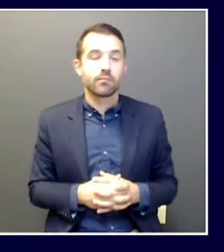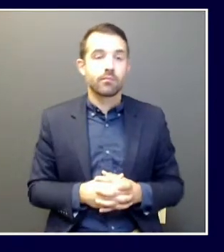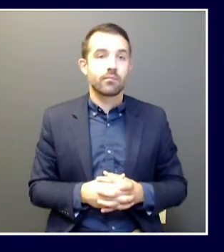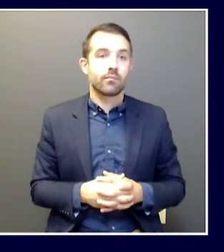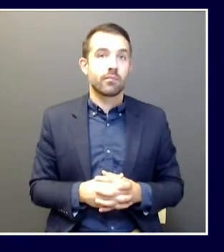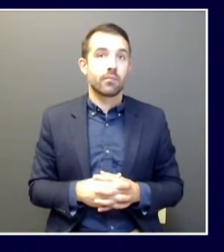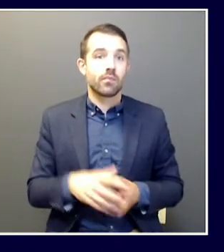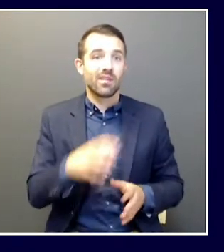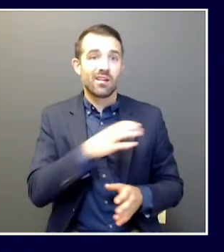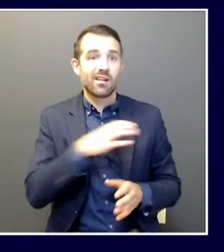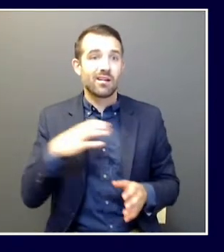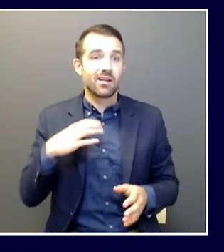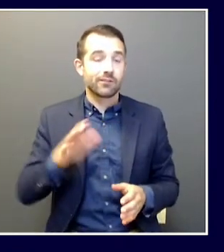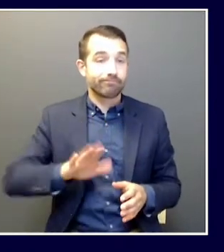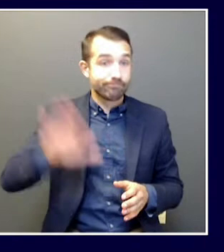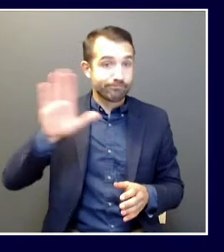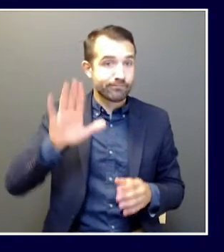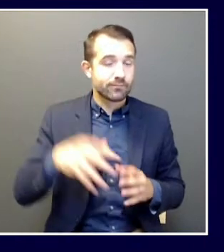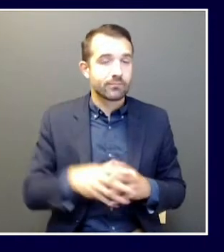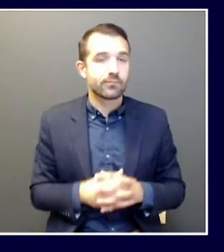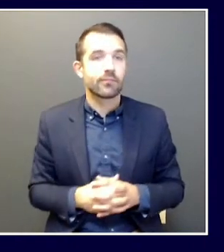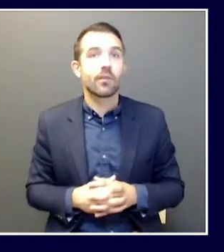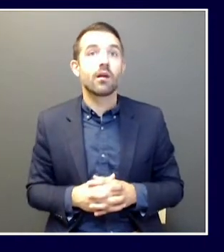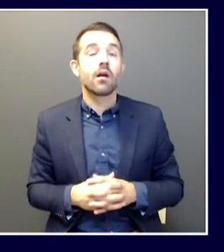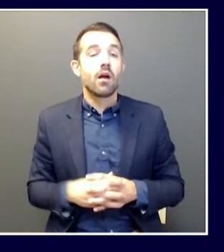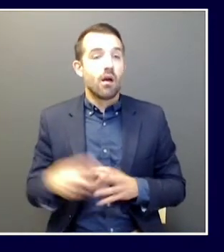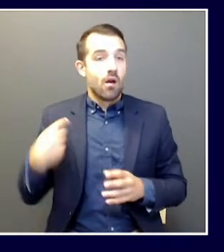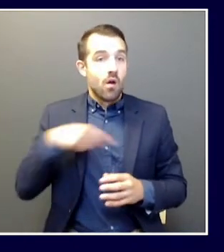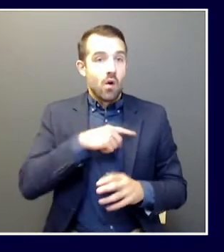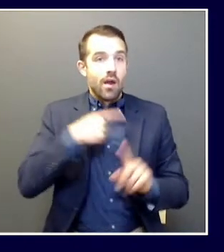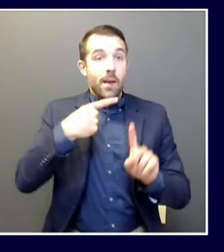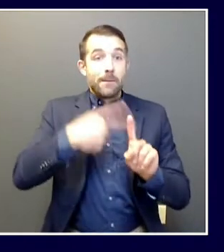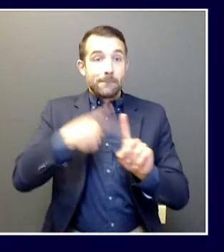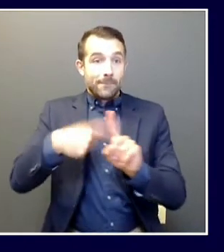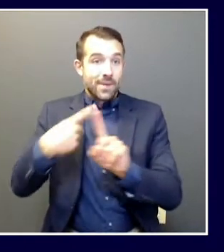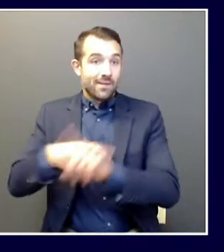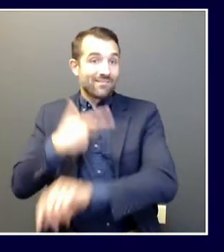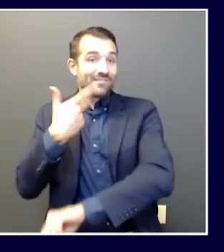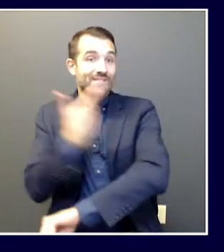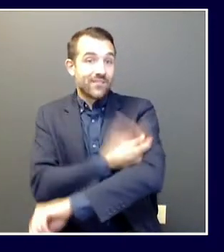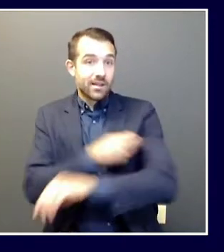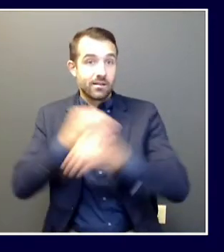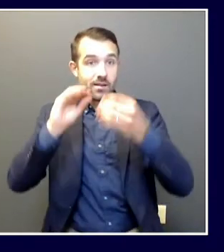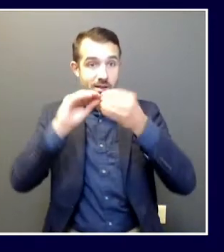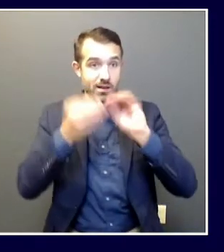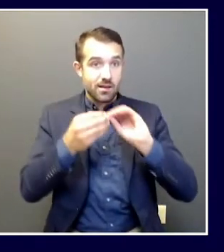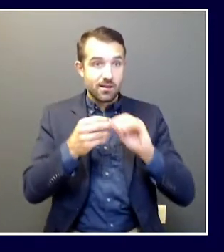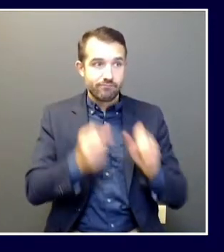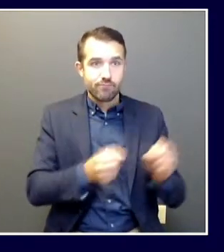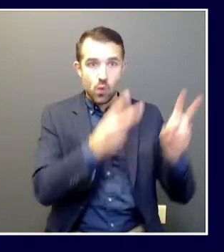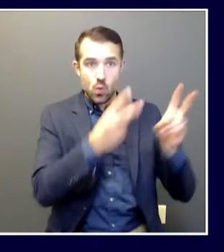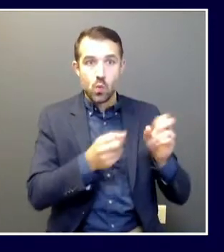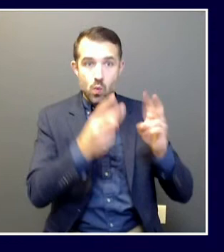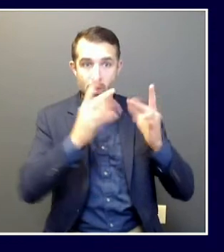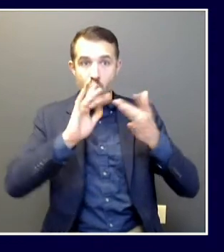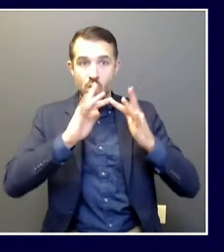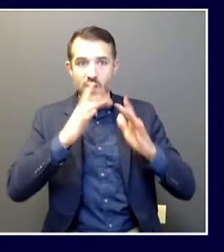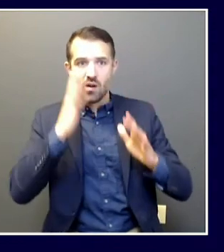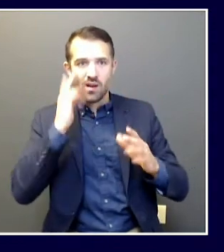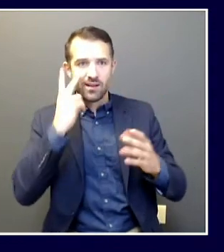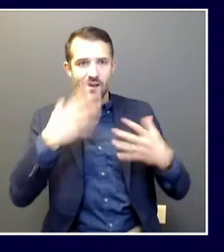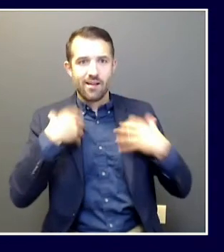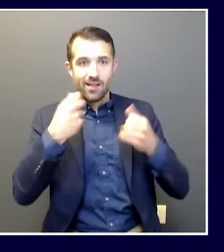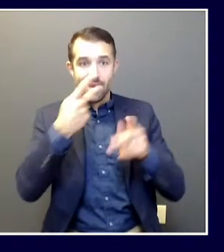have a monthly vaccination report for healthcare workers, we also have one for school staff to really track what's going on